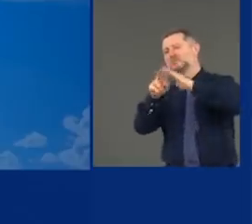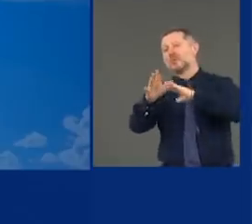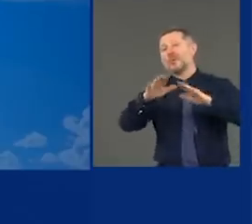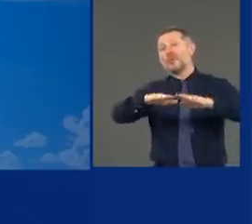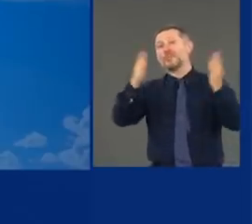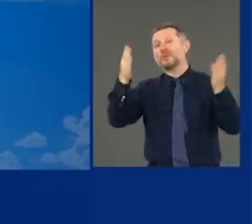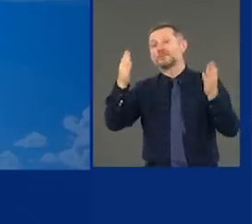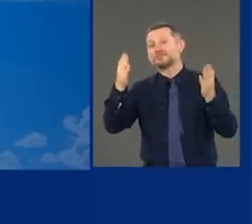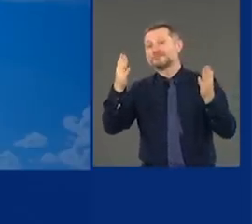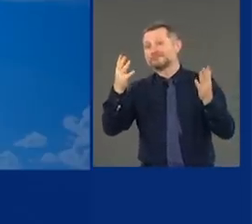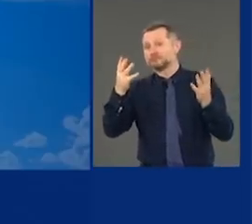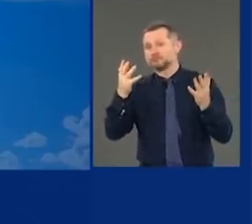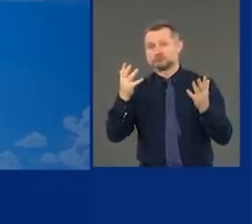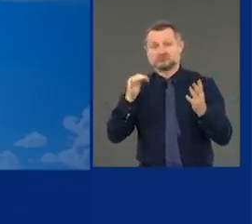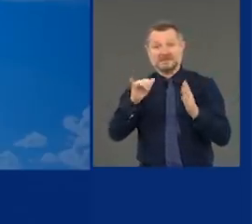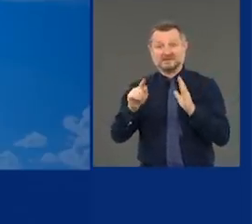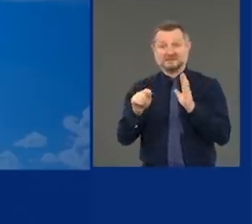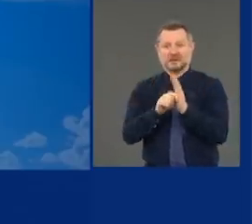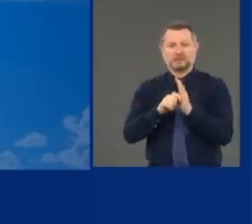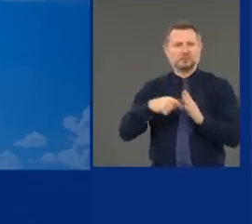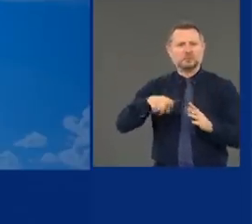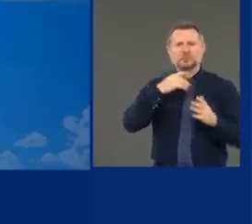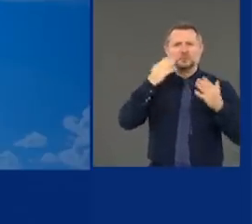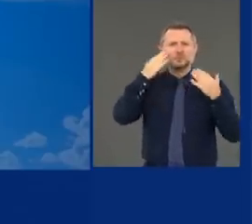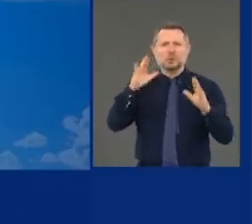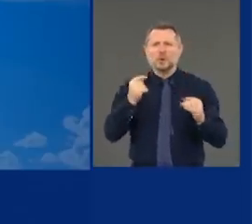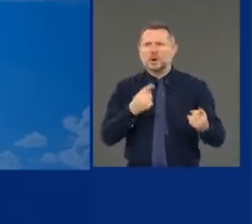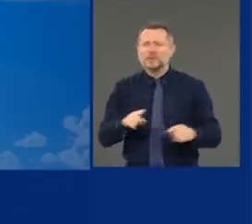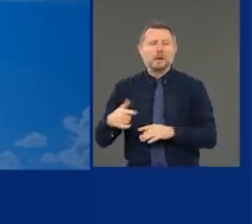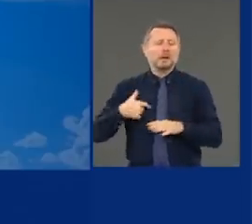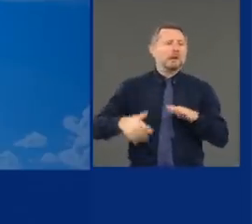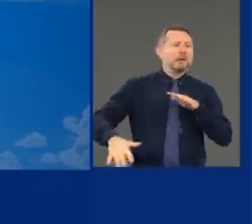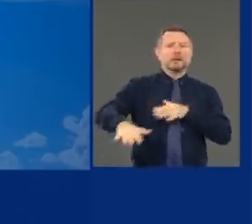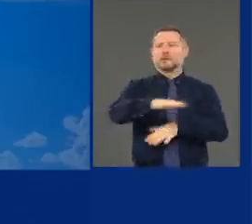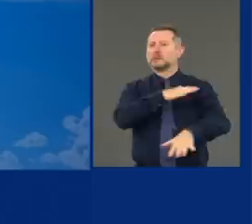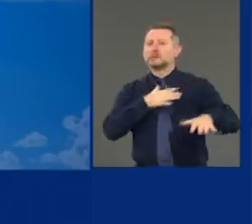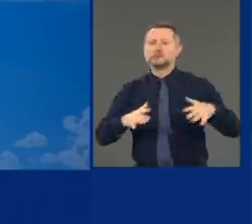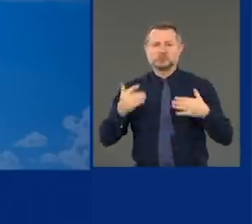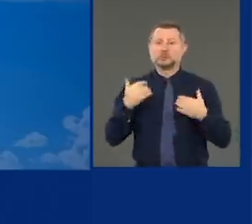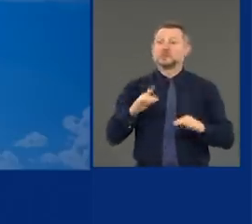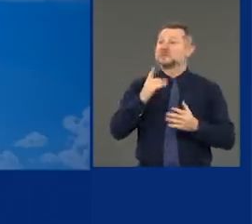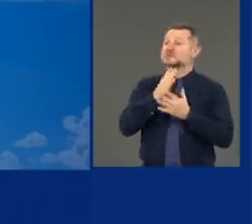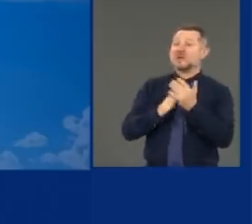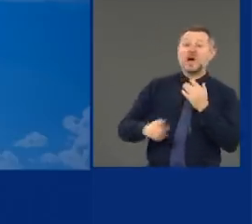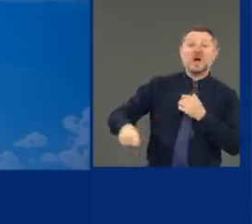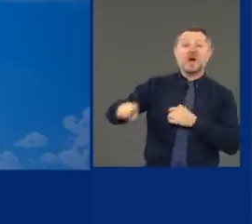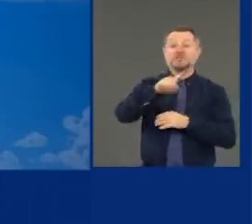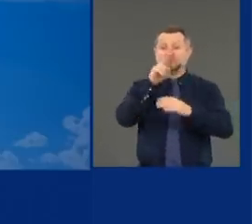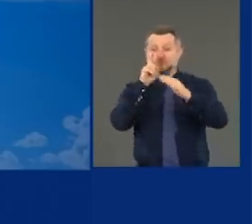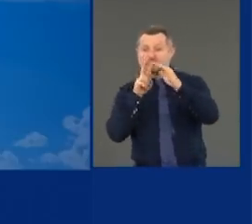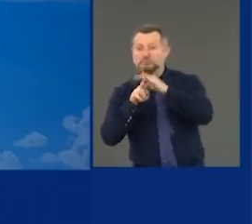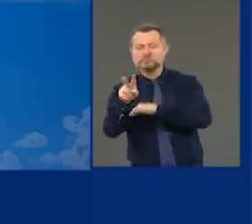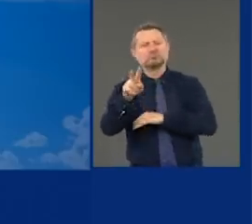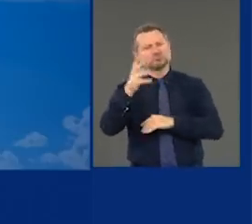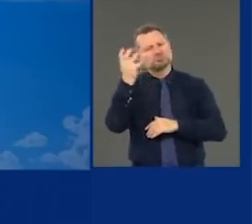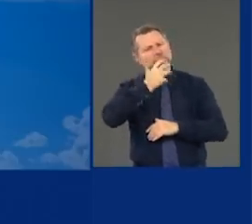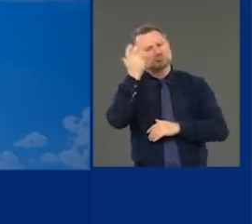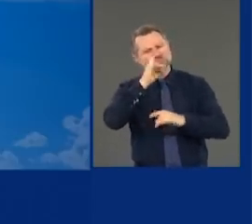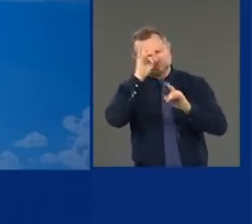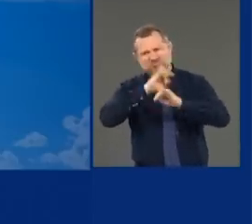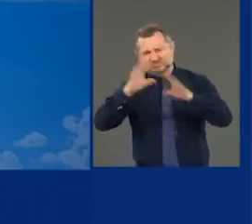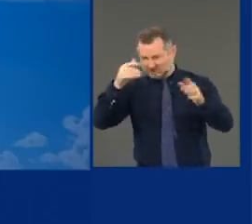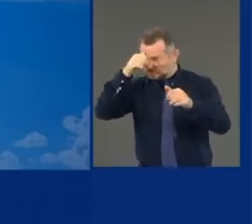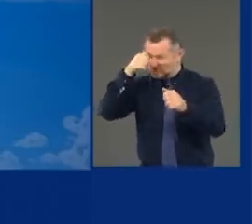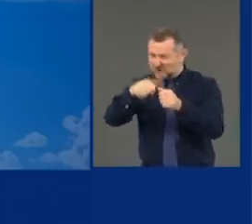know how bad it was going to get, I mean, we had some dire predictions. Remember what those early projection